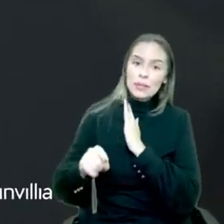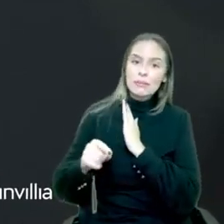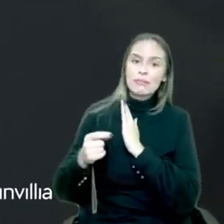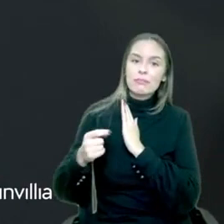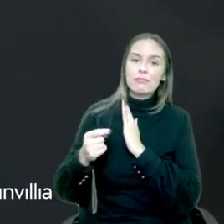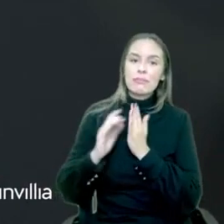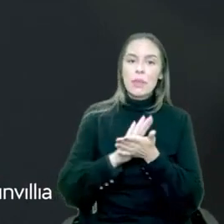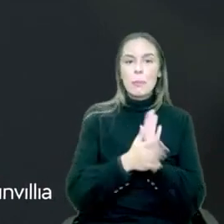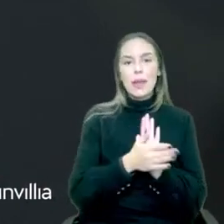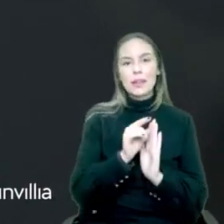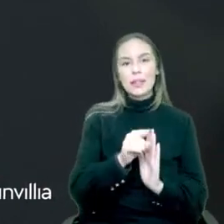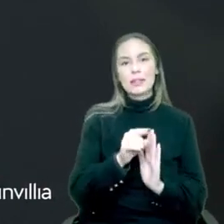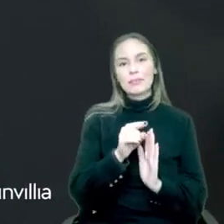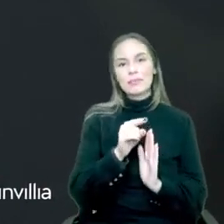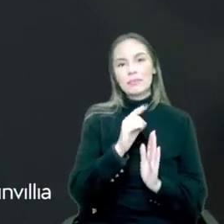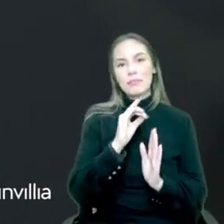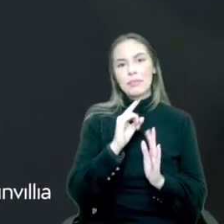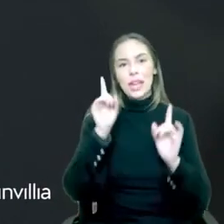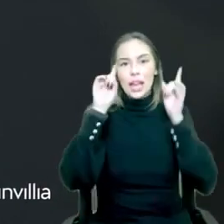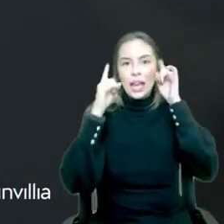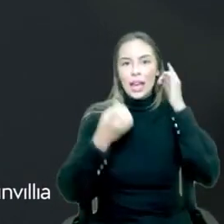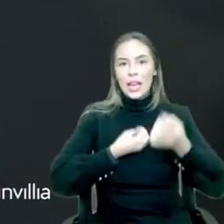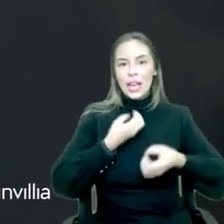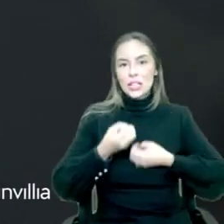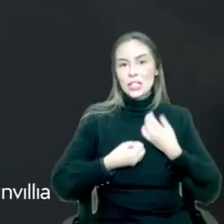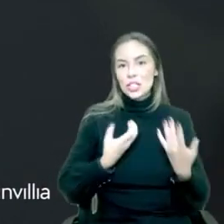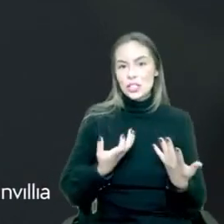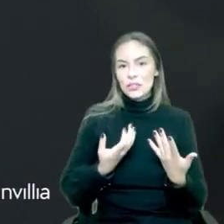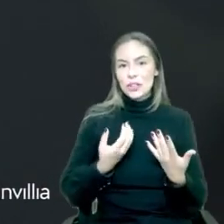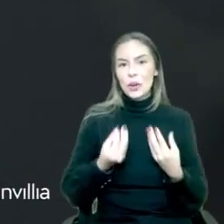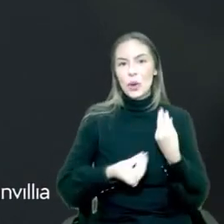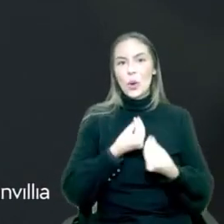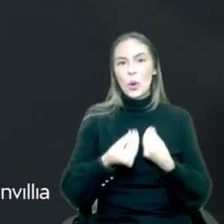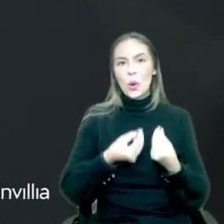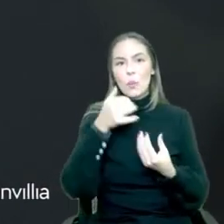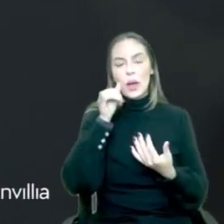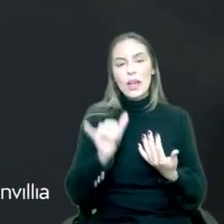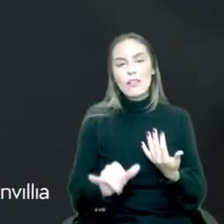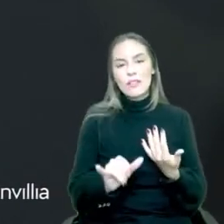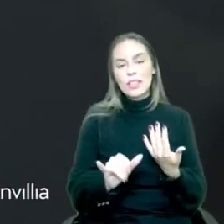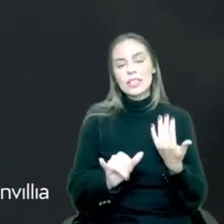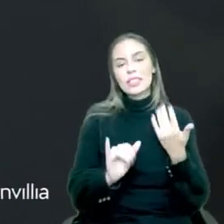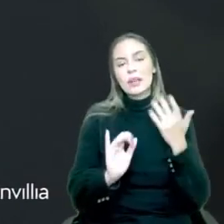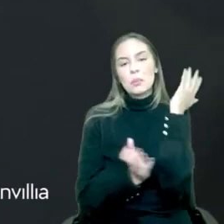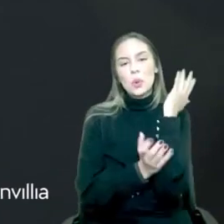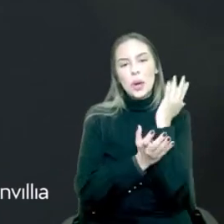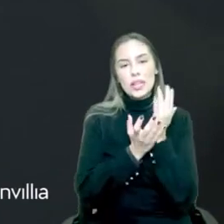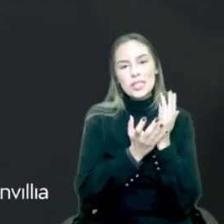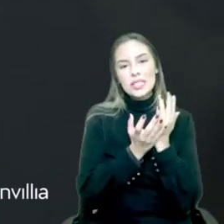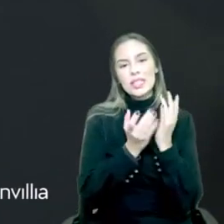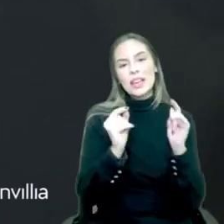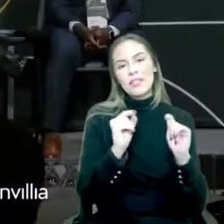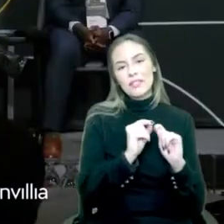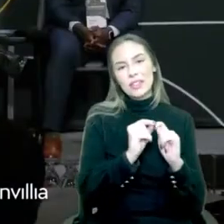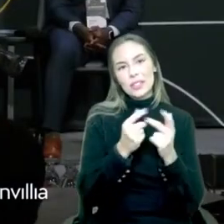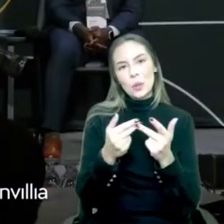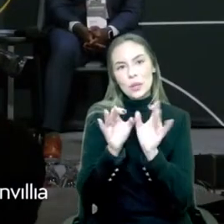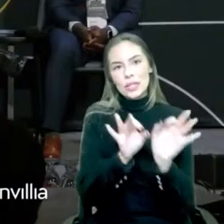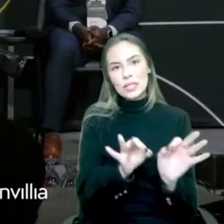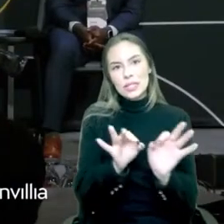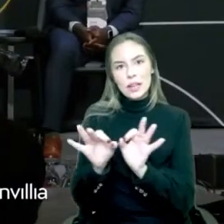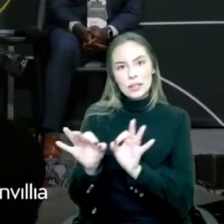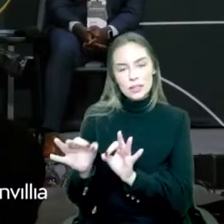sure that we have the right process instead of creating bureaucracy, but you have the process to make things right? So that's pretty much what we're doing there. Yeah,